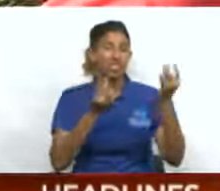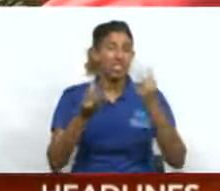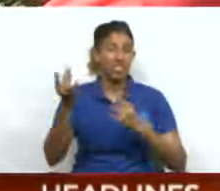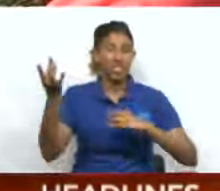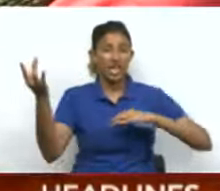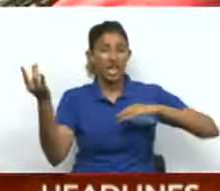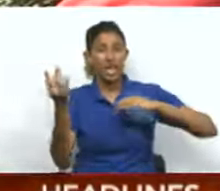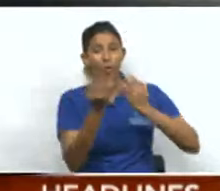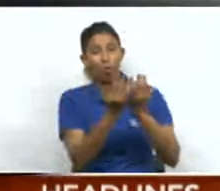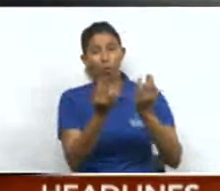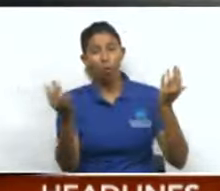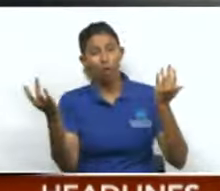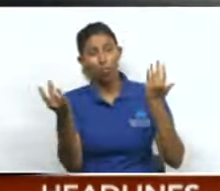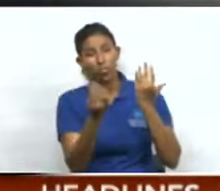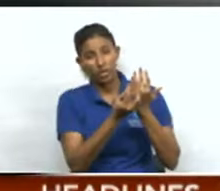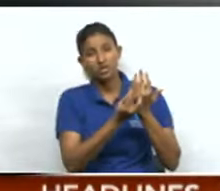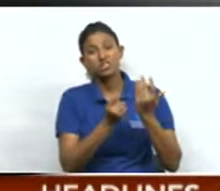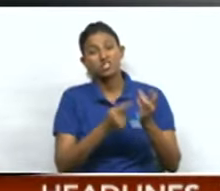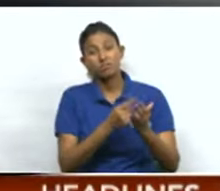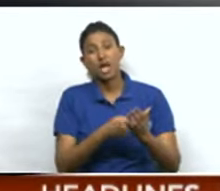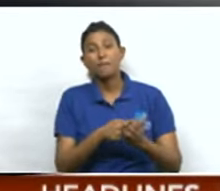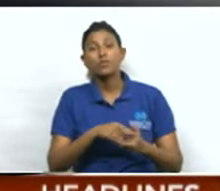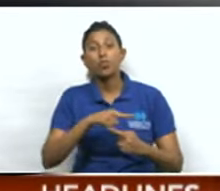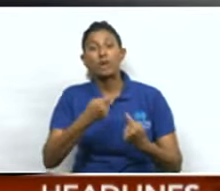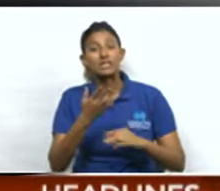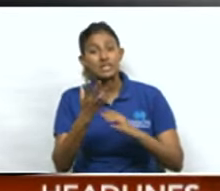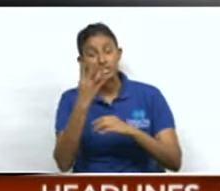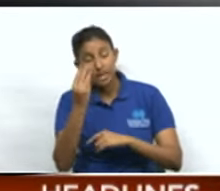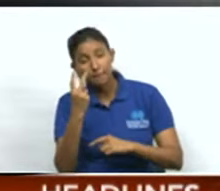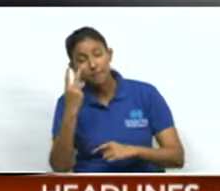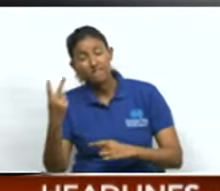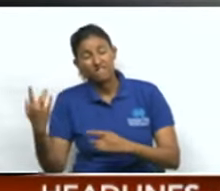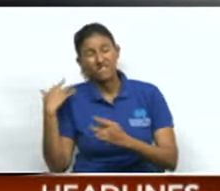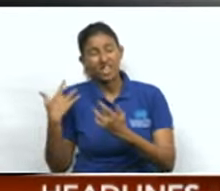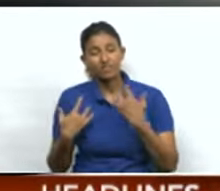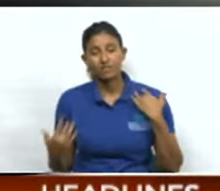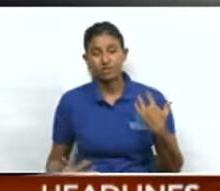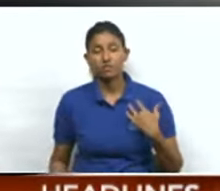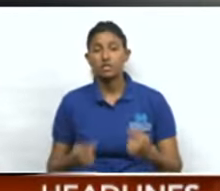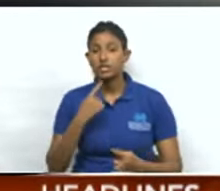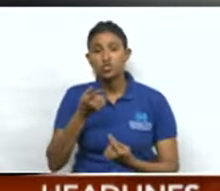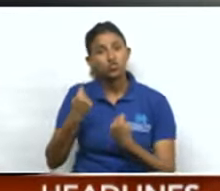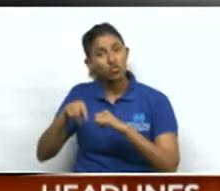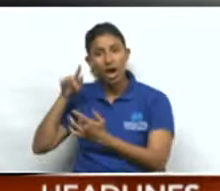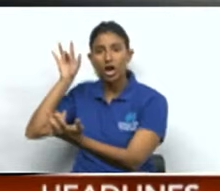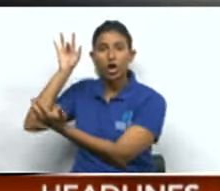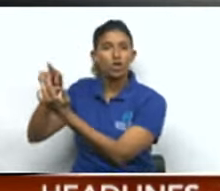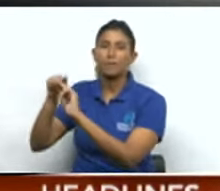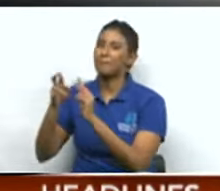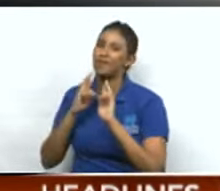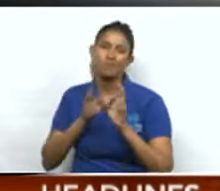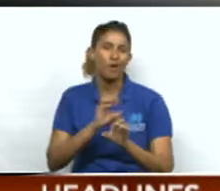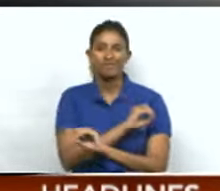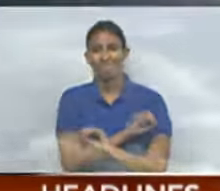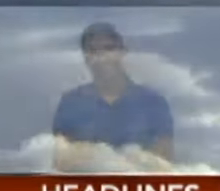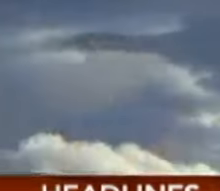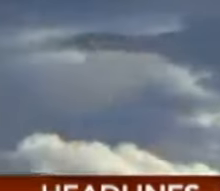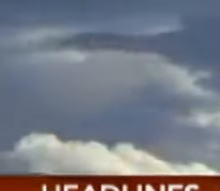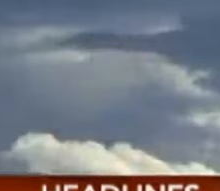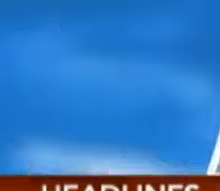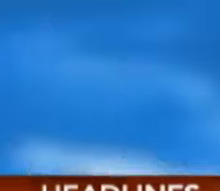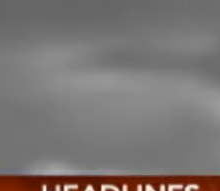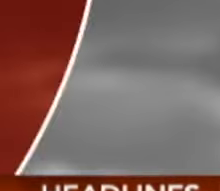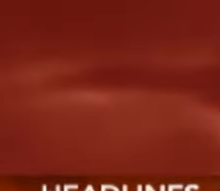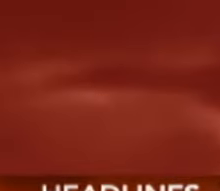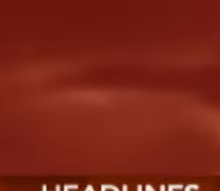sleeping. Well, CNC3 News tried reaching out to Minister Sininan for comment, but our messages went unanswered.